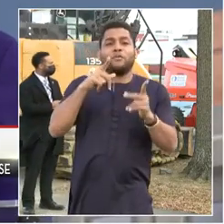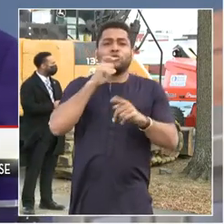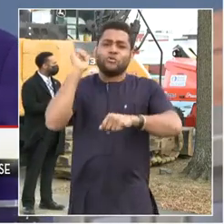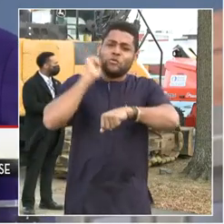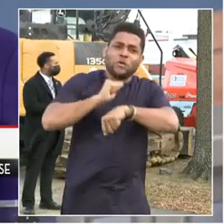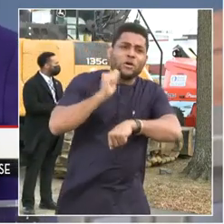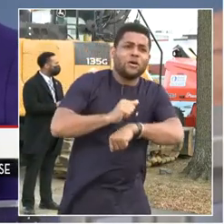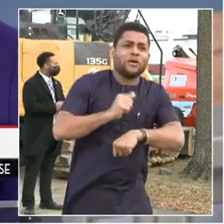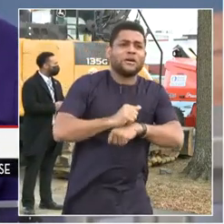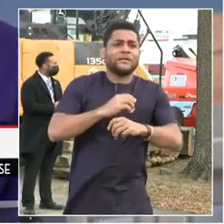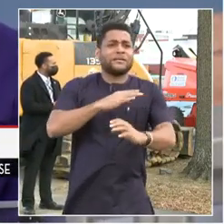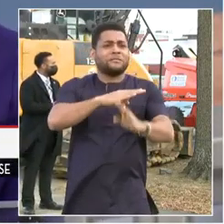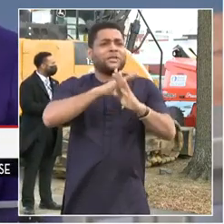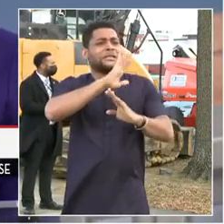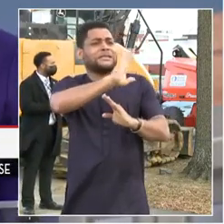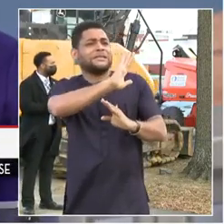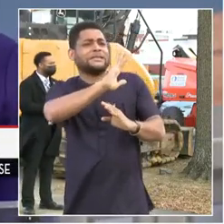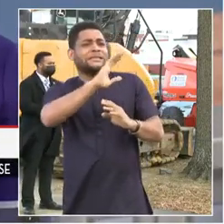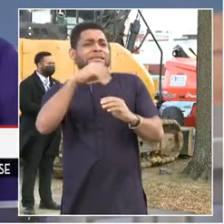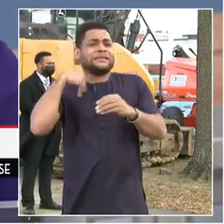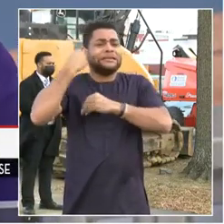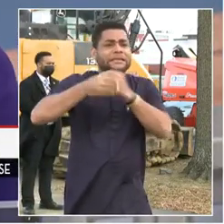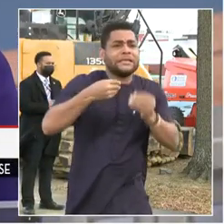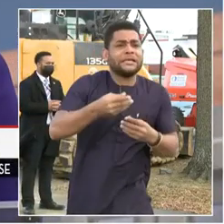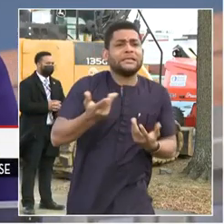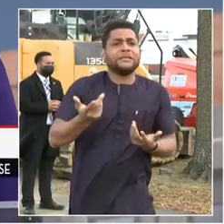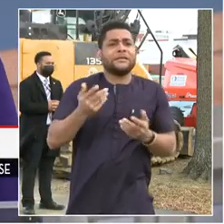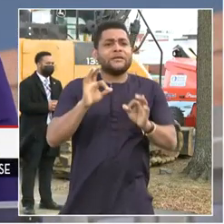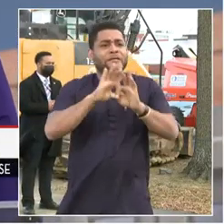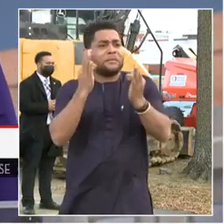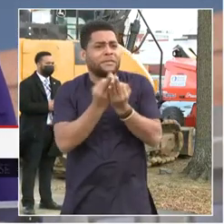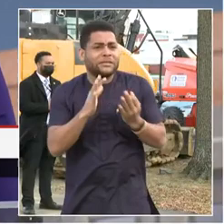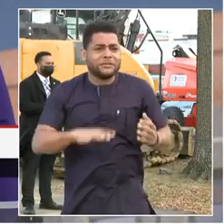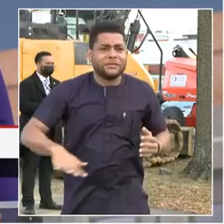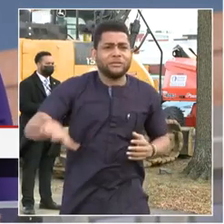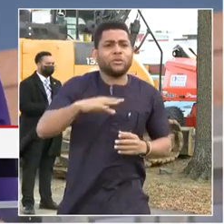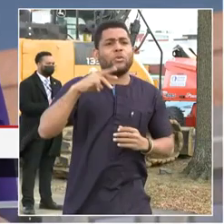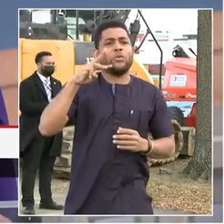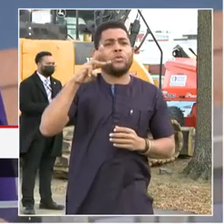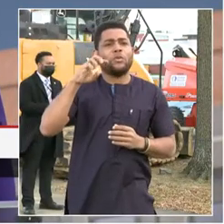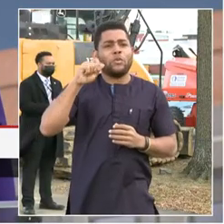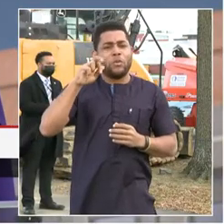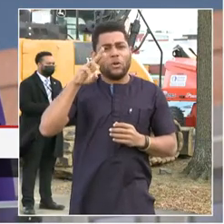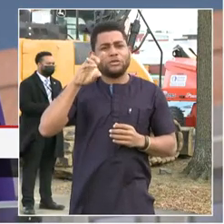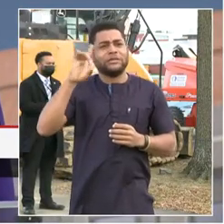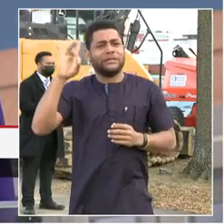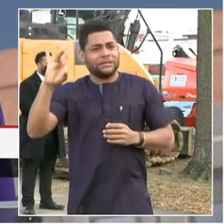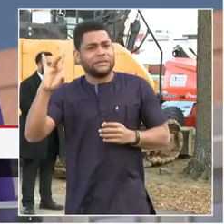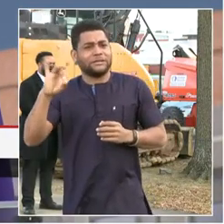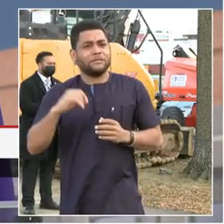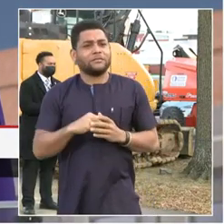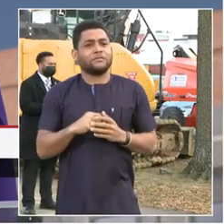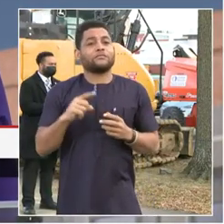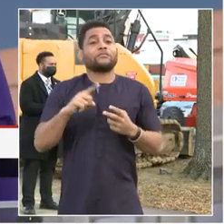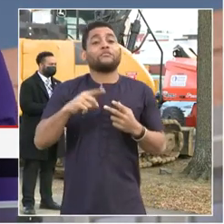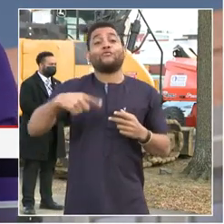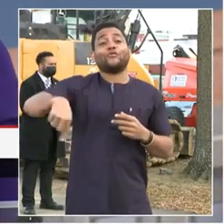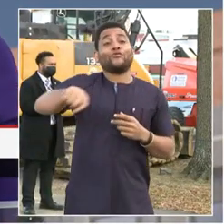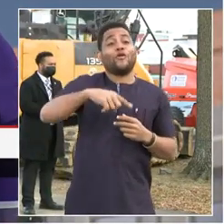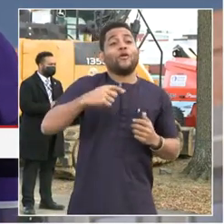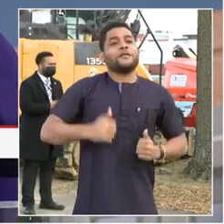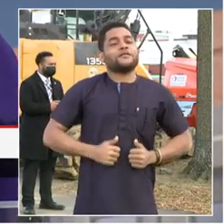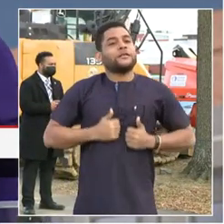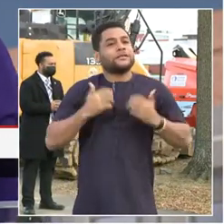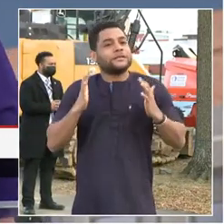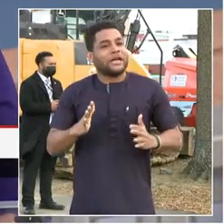the family and generations of women, Black women in particular, who persisted, persevered, and